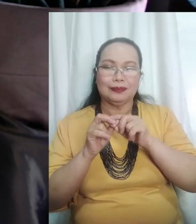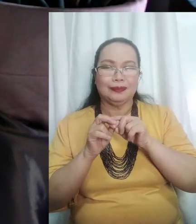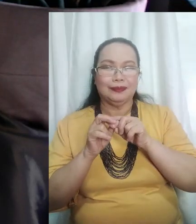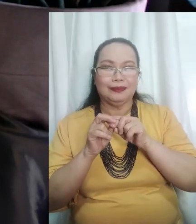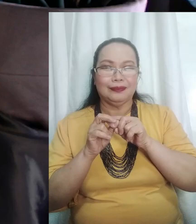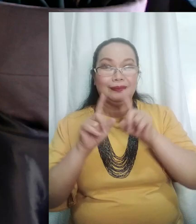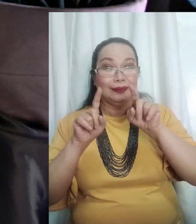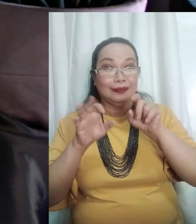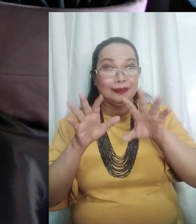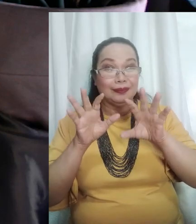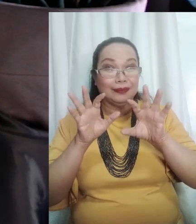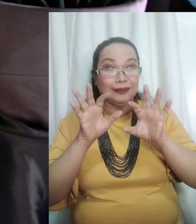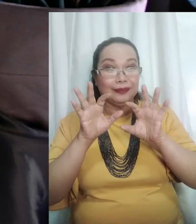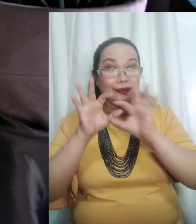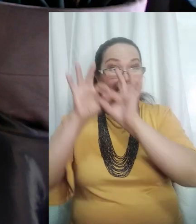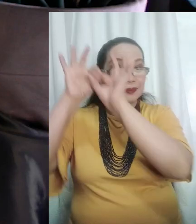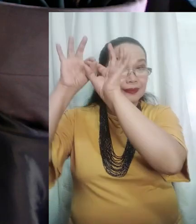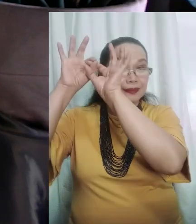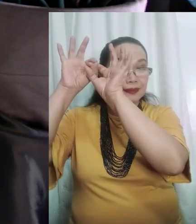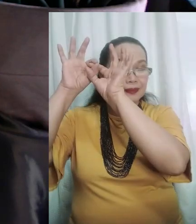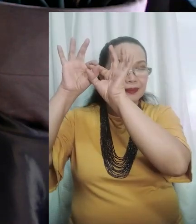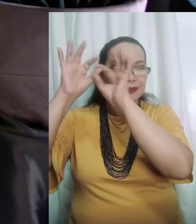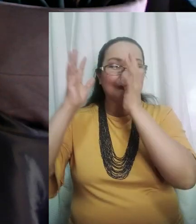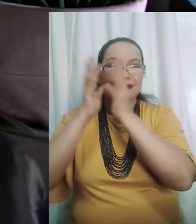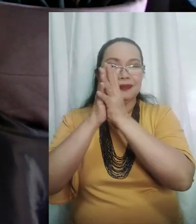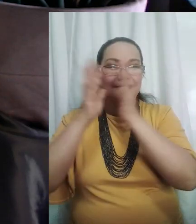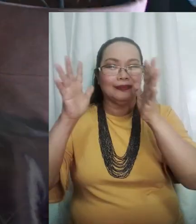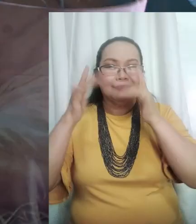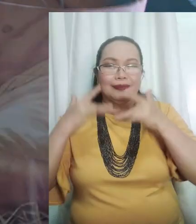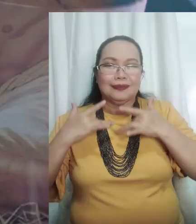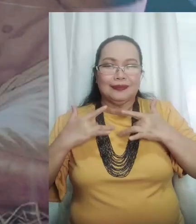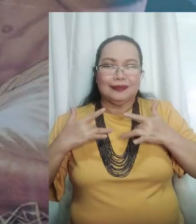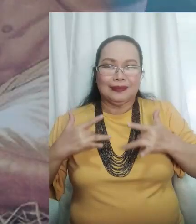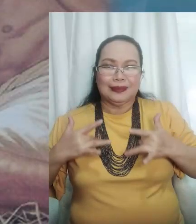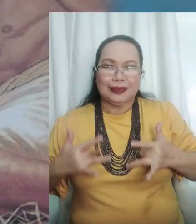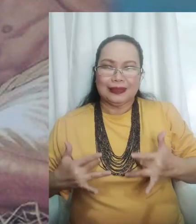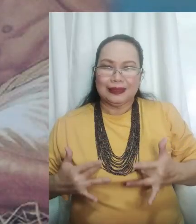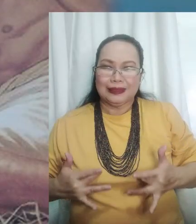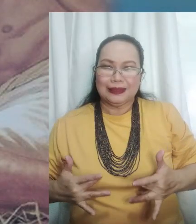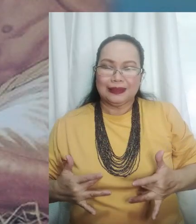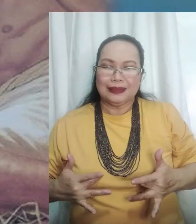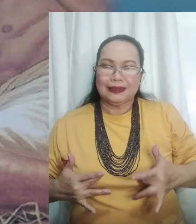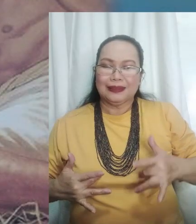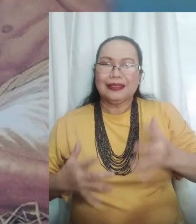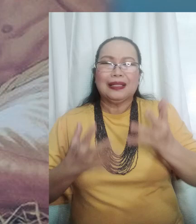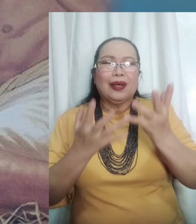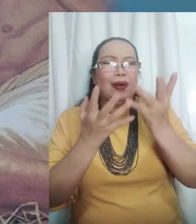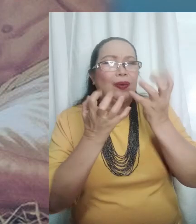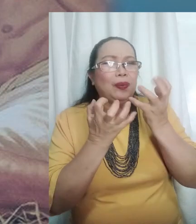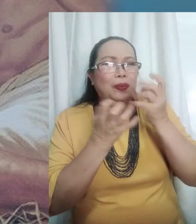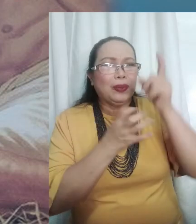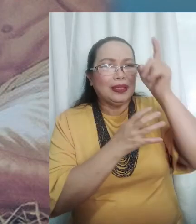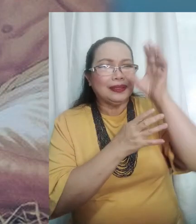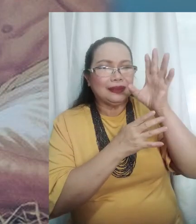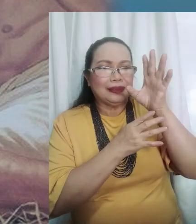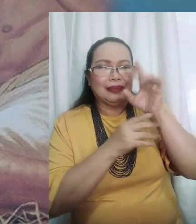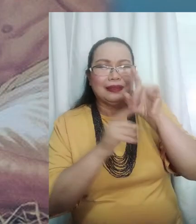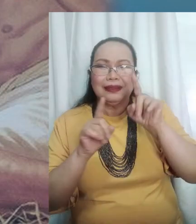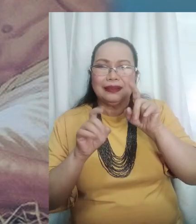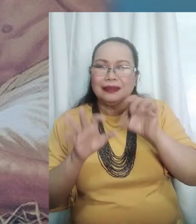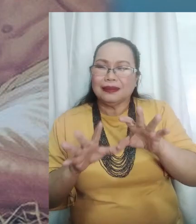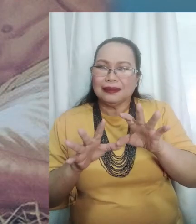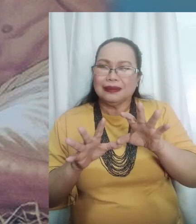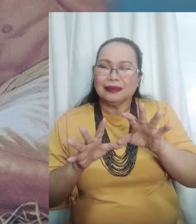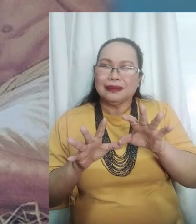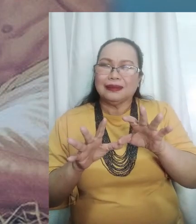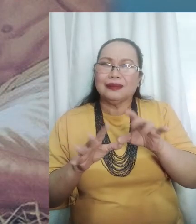The tested connection is marked by intense desperation for God. The tested